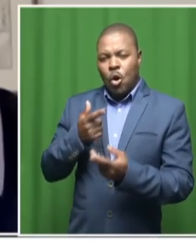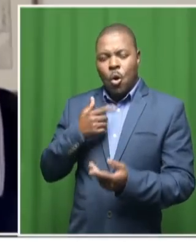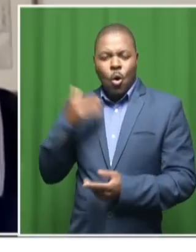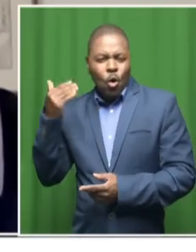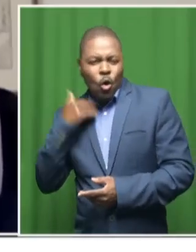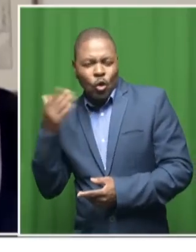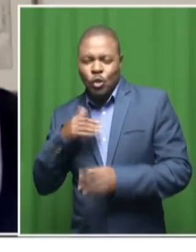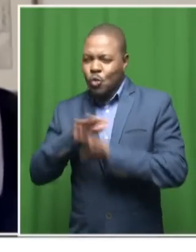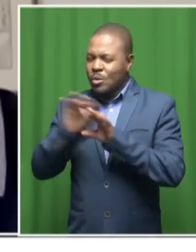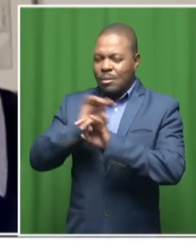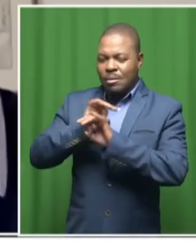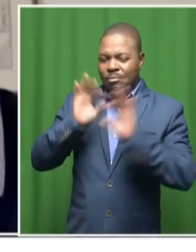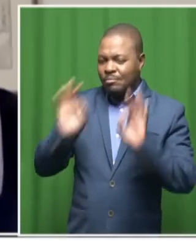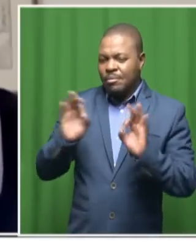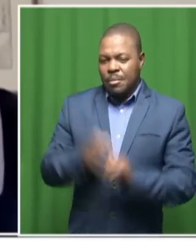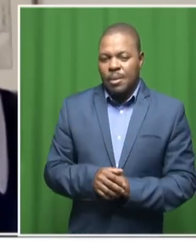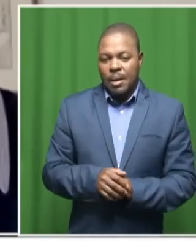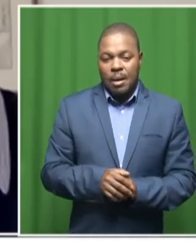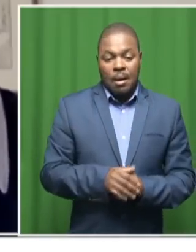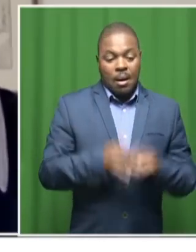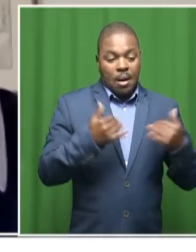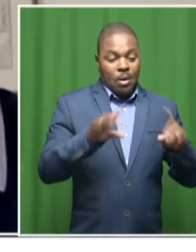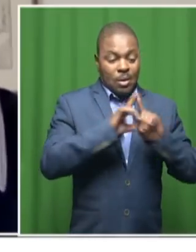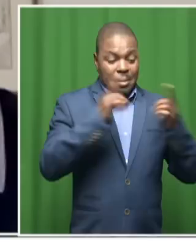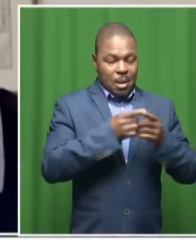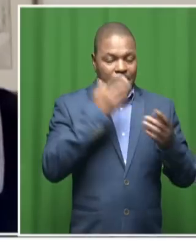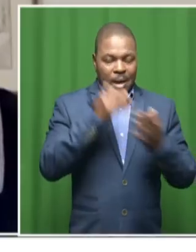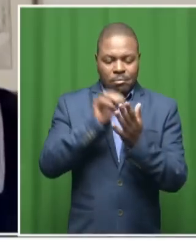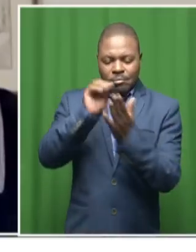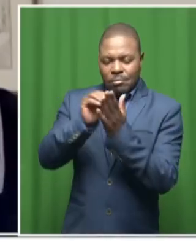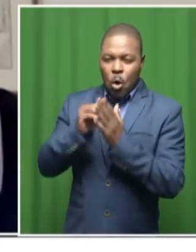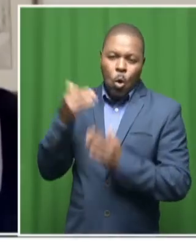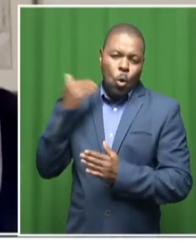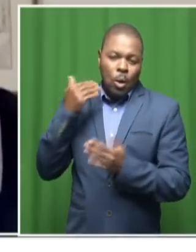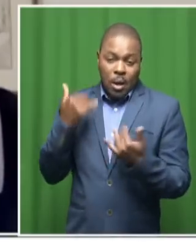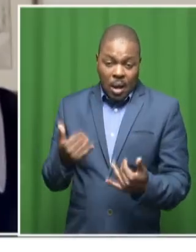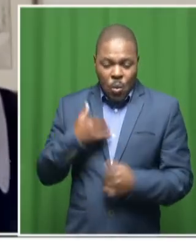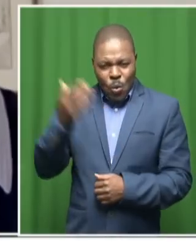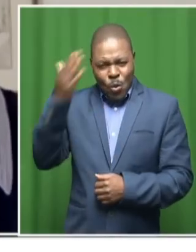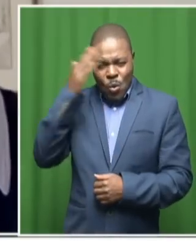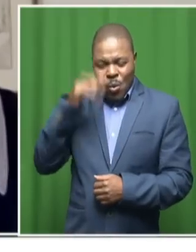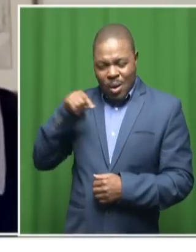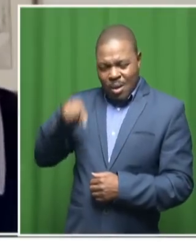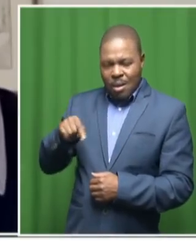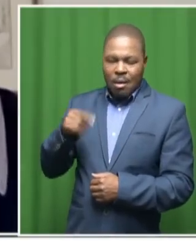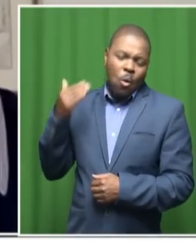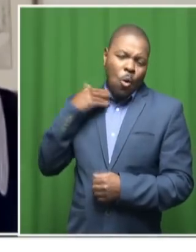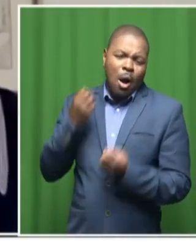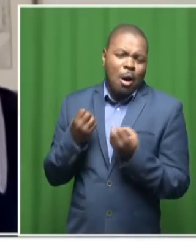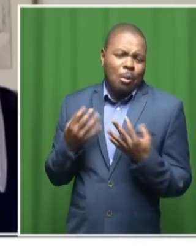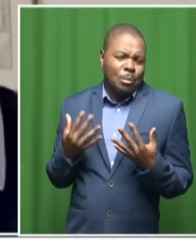has the National Treasury then come up with costings? Do we know at this point how much the NHI will cost?